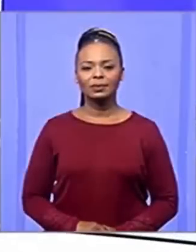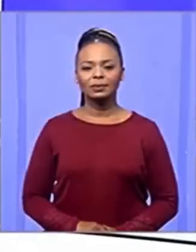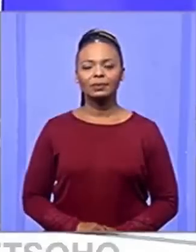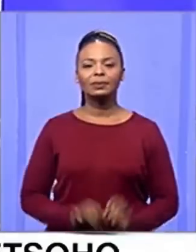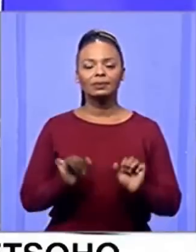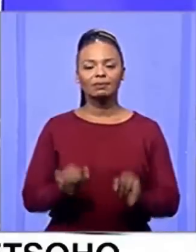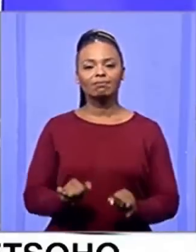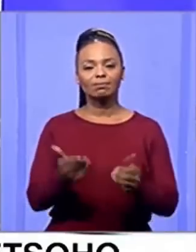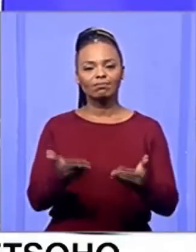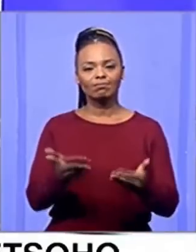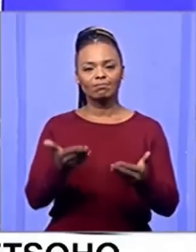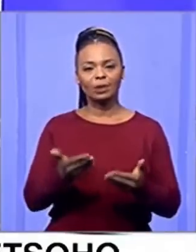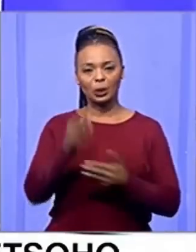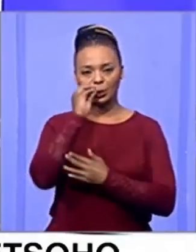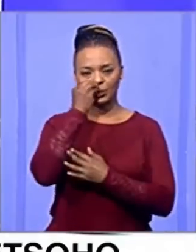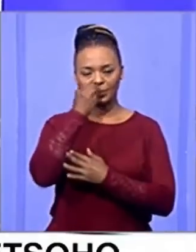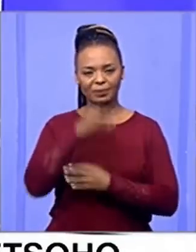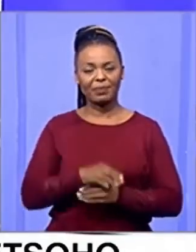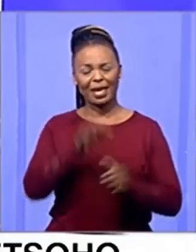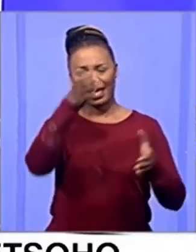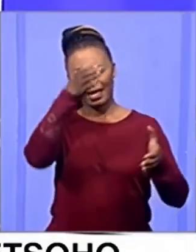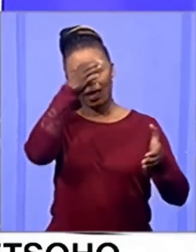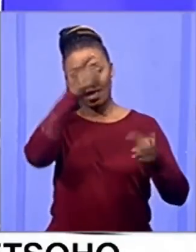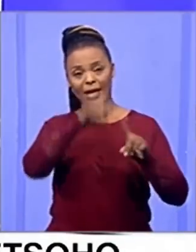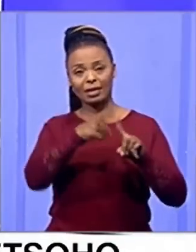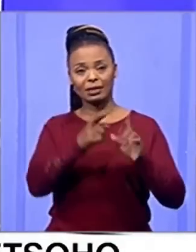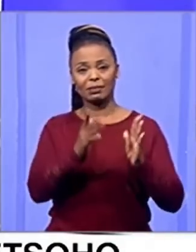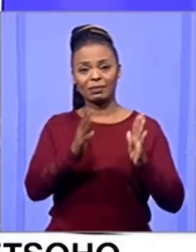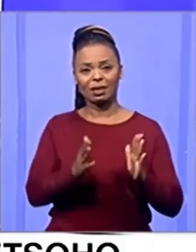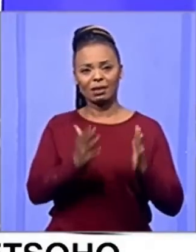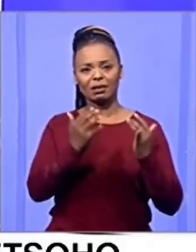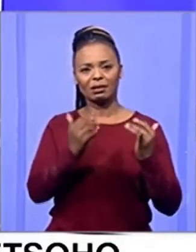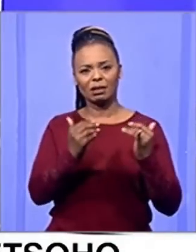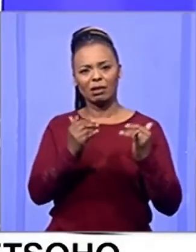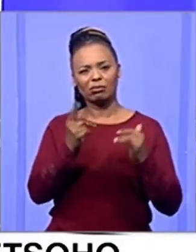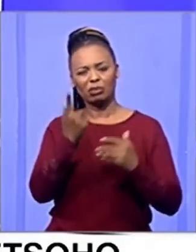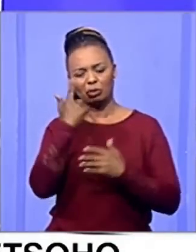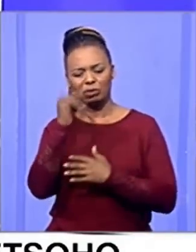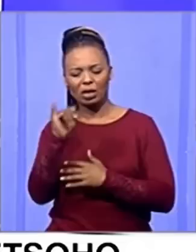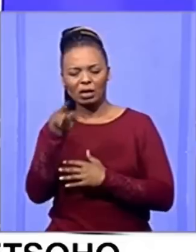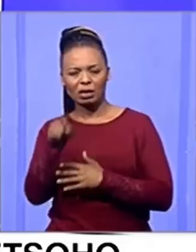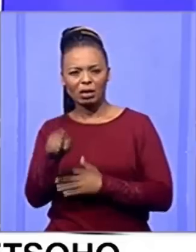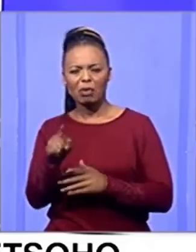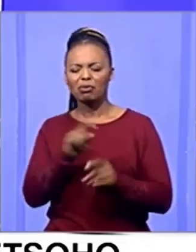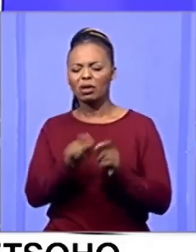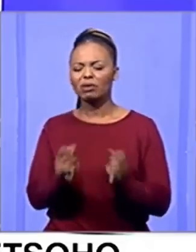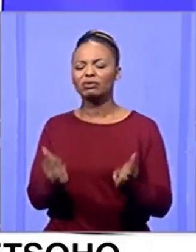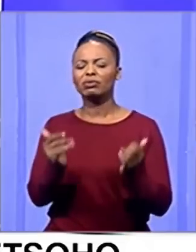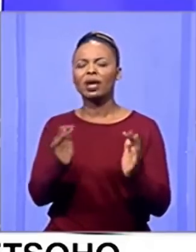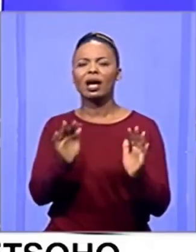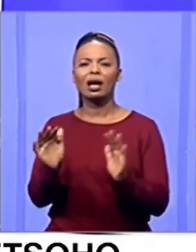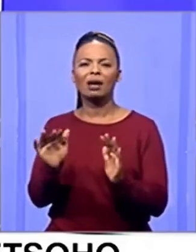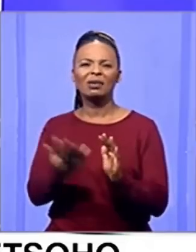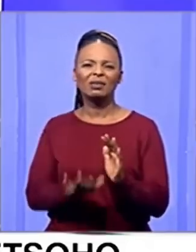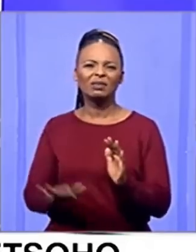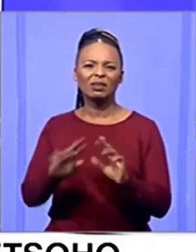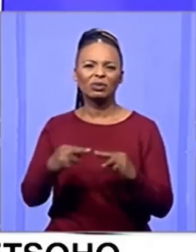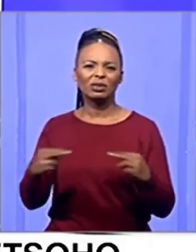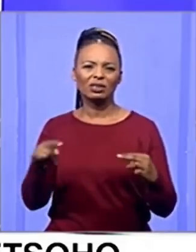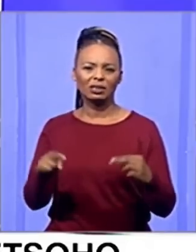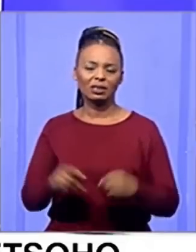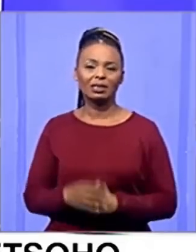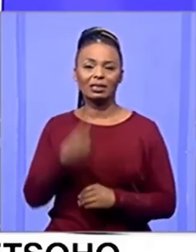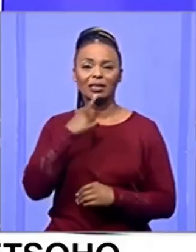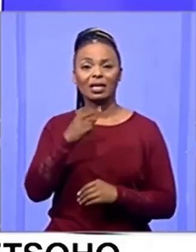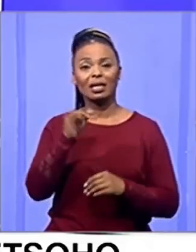Harwele ro amhele mohi ditsebi tsa motlakase tse tadimaneng le ho qoba ho shaha thepa di piletsa hore ho tiiswe letsoho mehatong e latelwang ha o